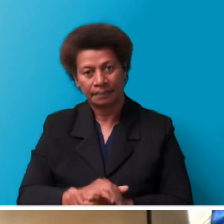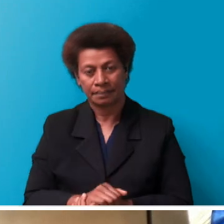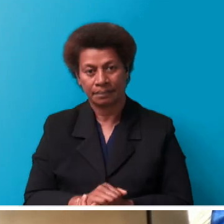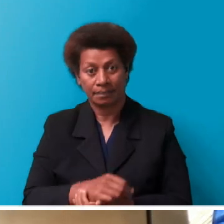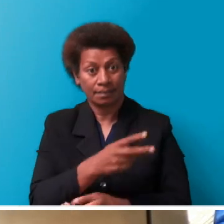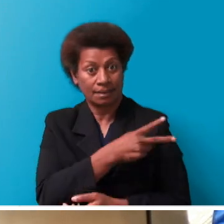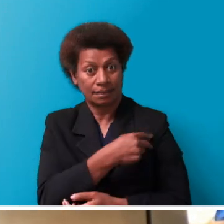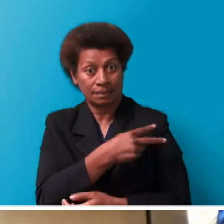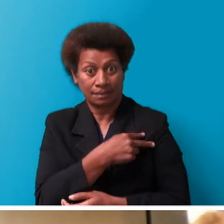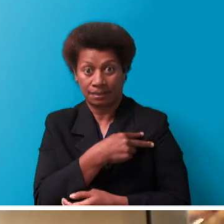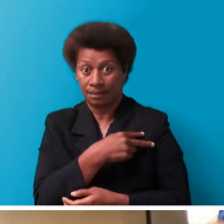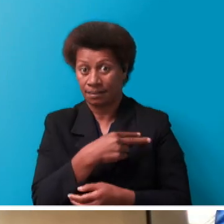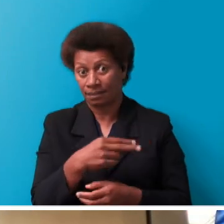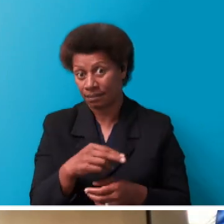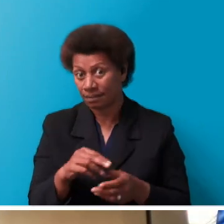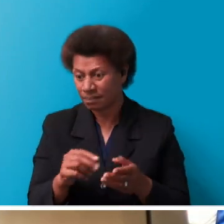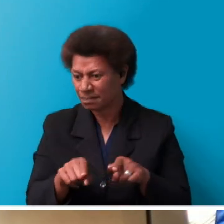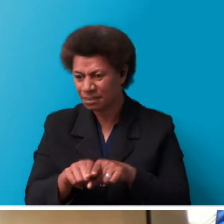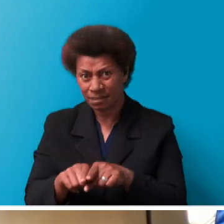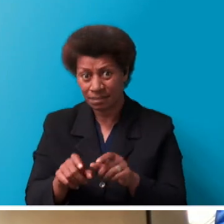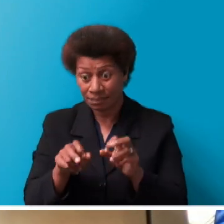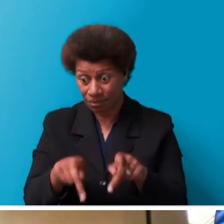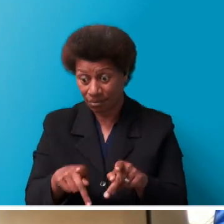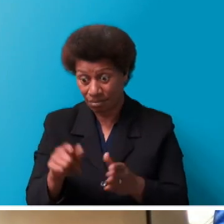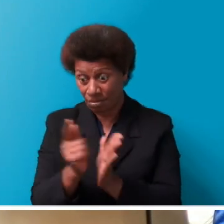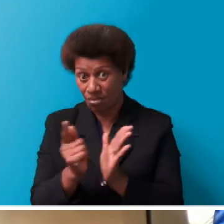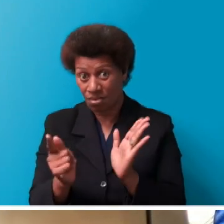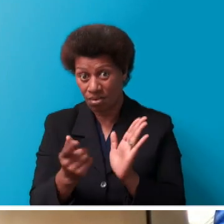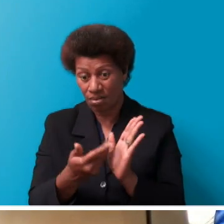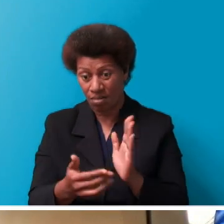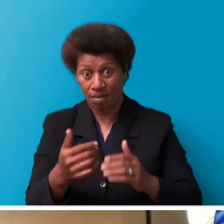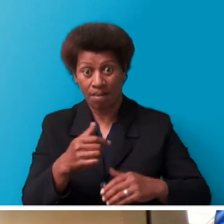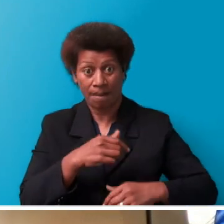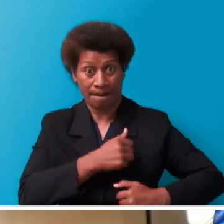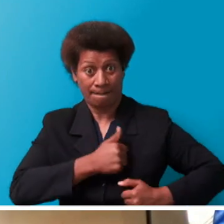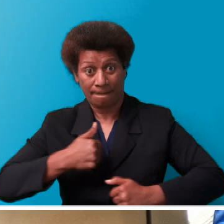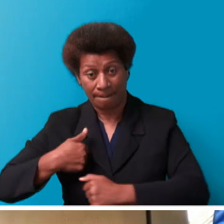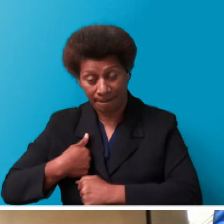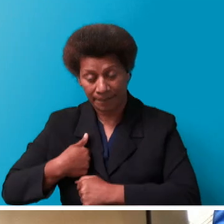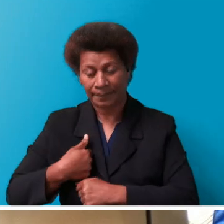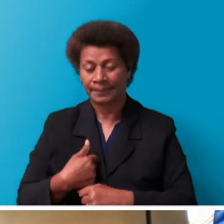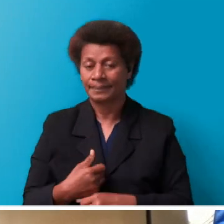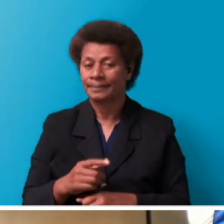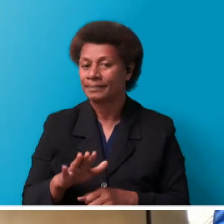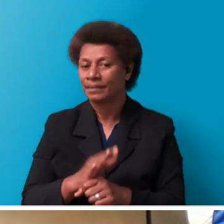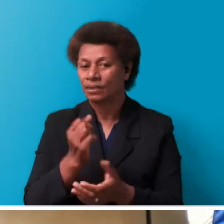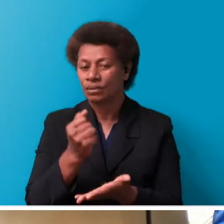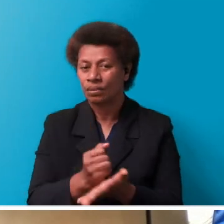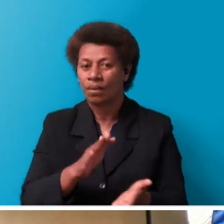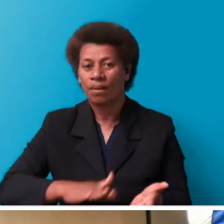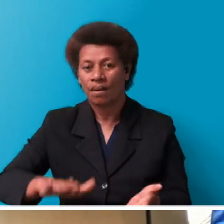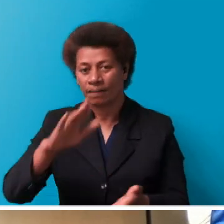Security is not simply the presence of law enforcement or military forces. It is ensuring that every